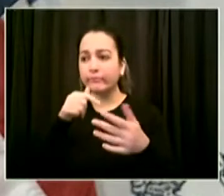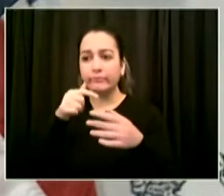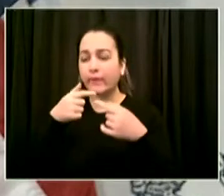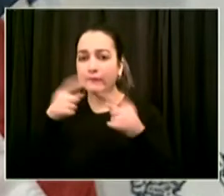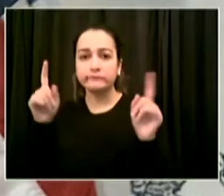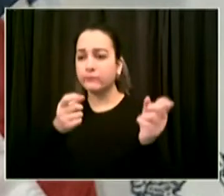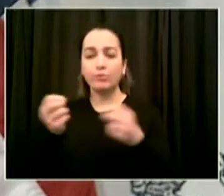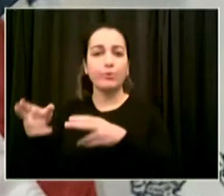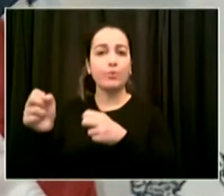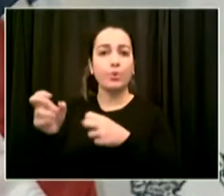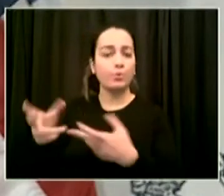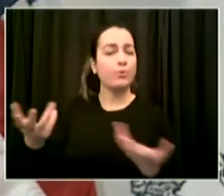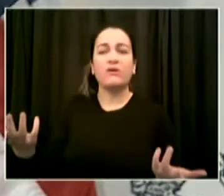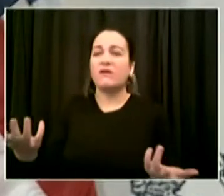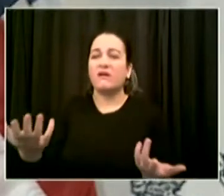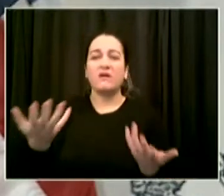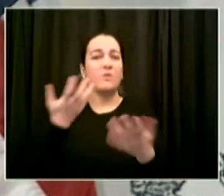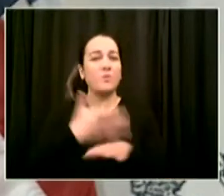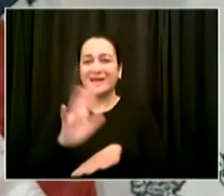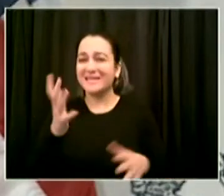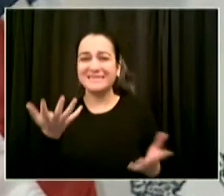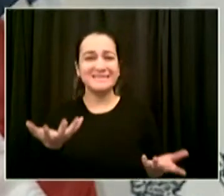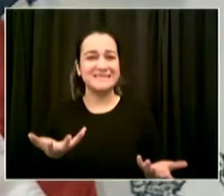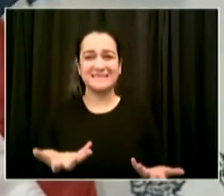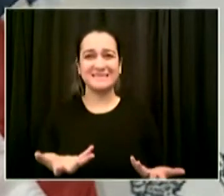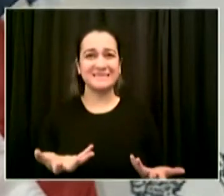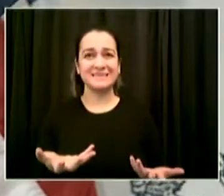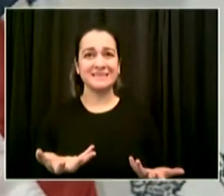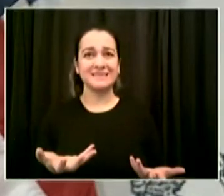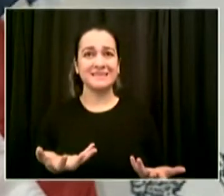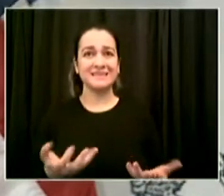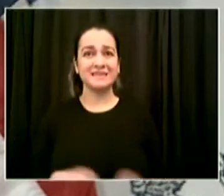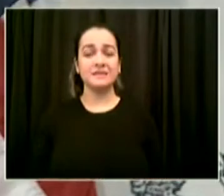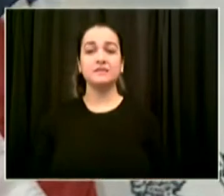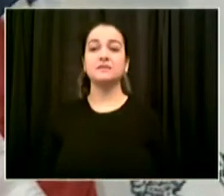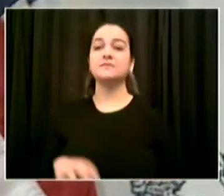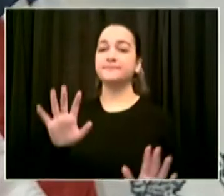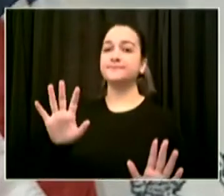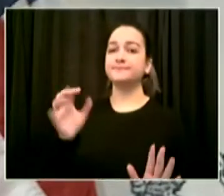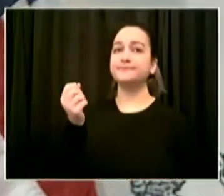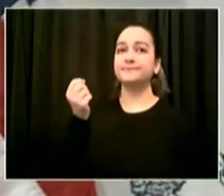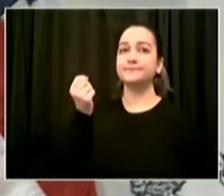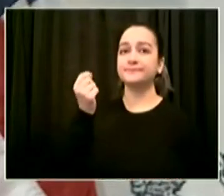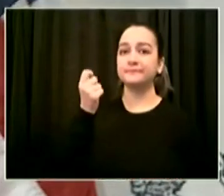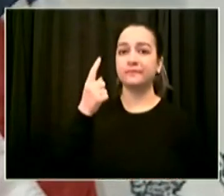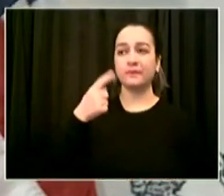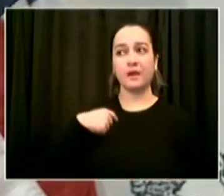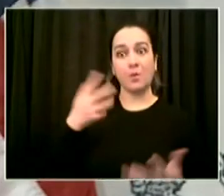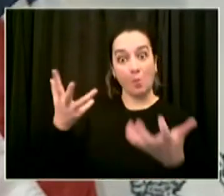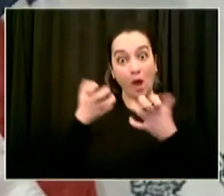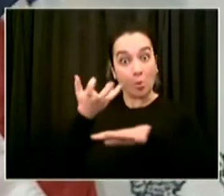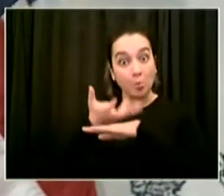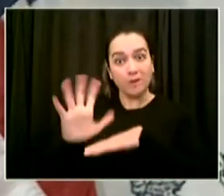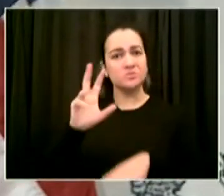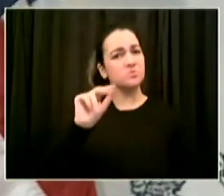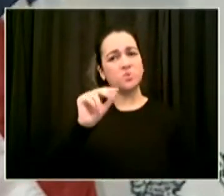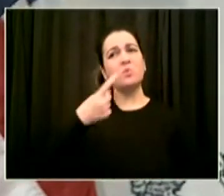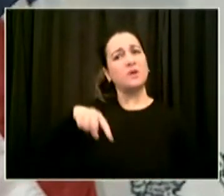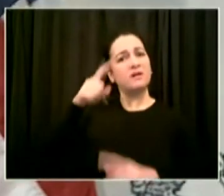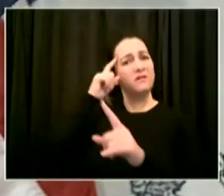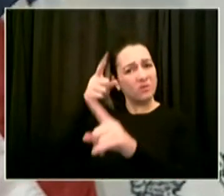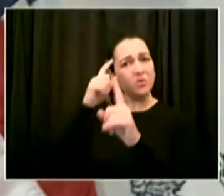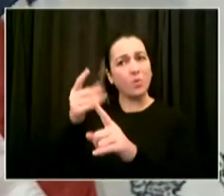there's been clear contingency plans put in place, to make sure that happens. And I know the healthcare professionals in